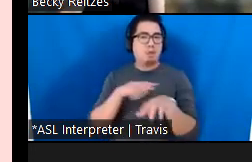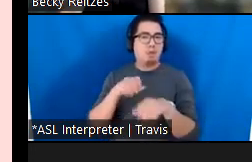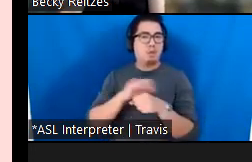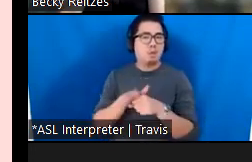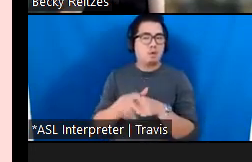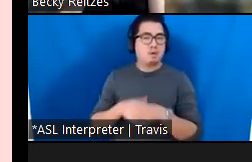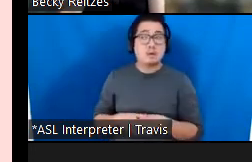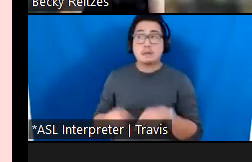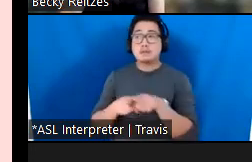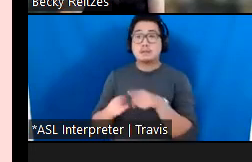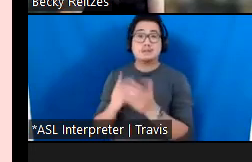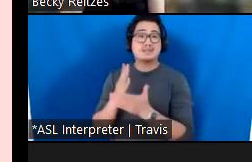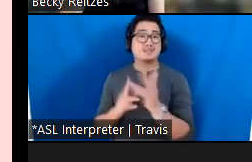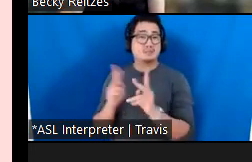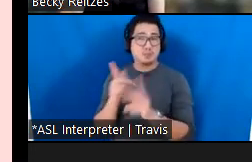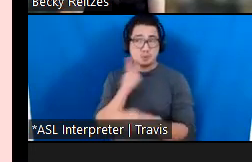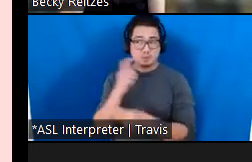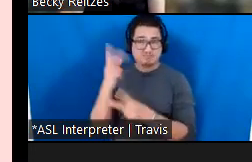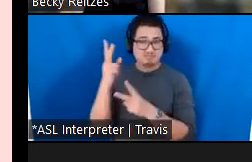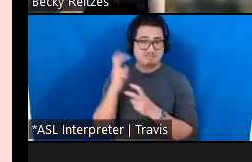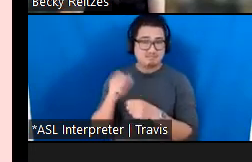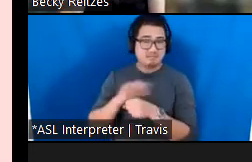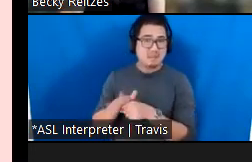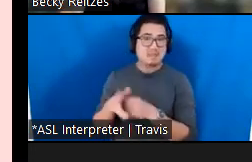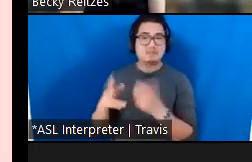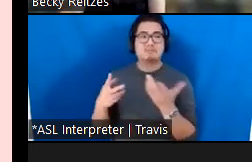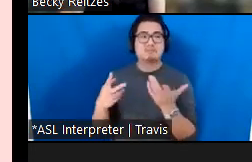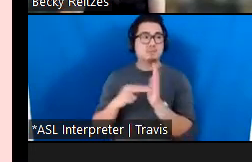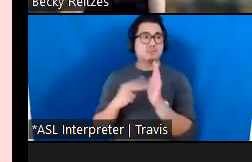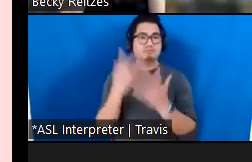So if someone's been exposed to someone else, again, they want to get tested.